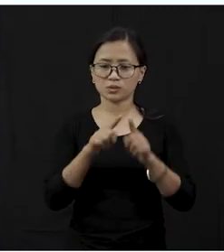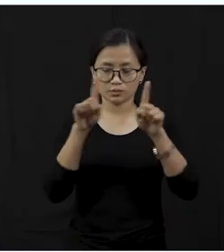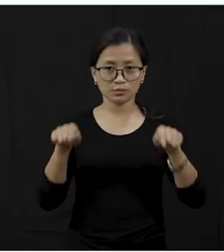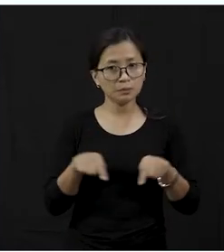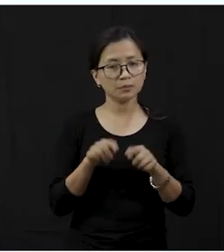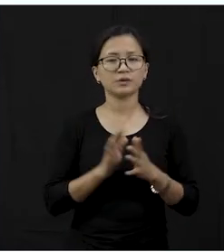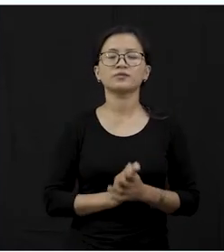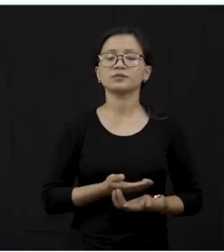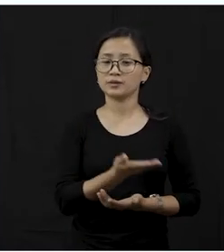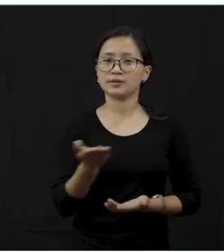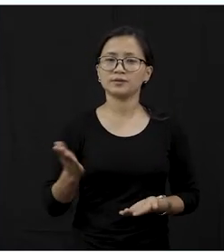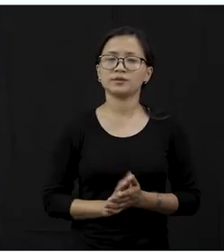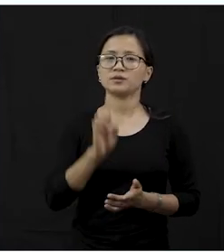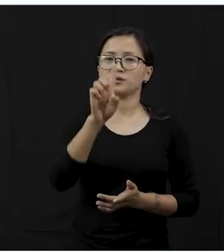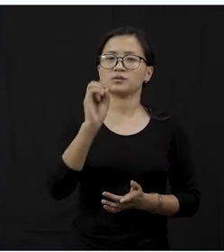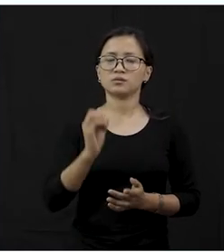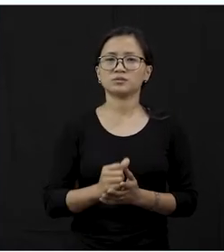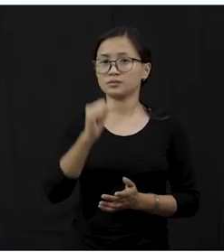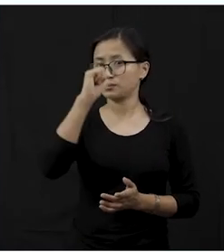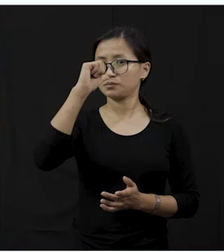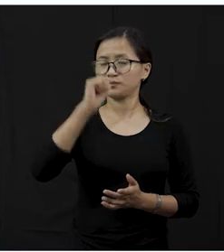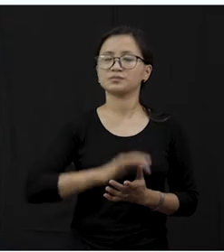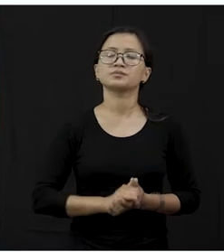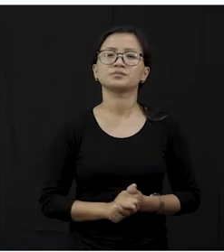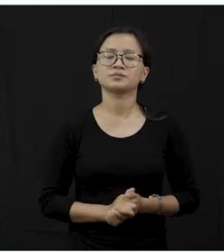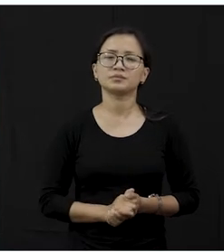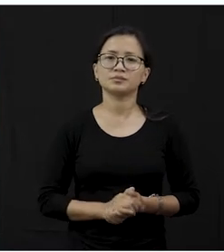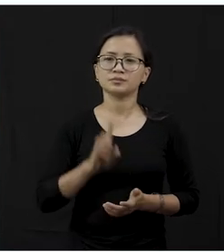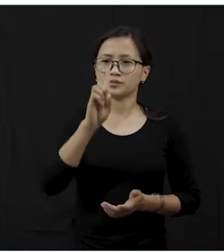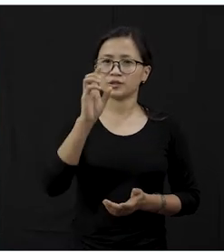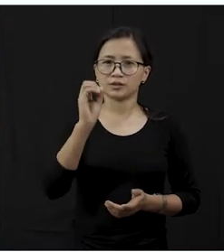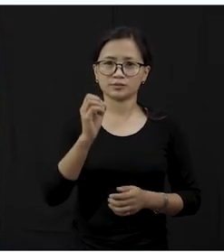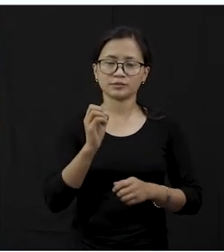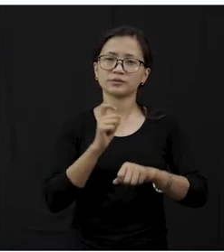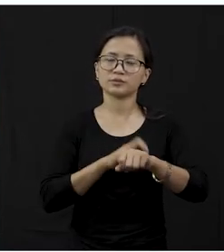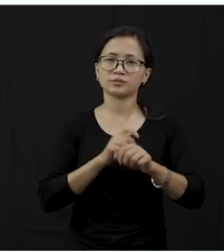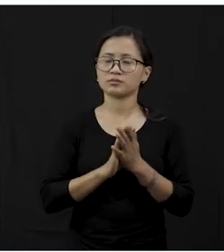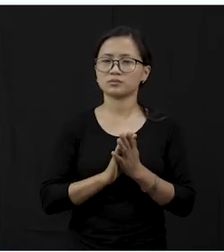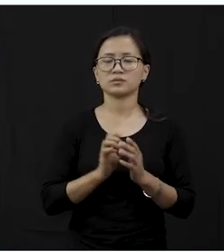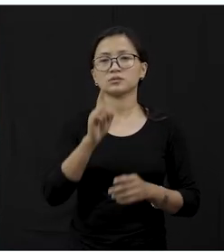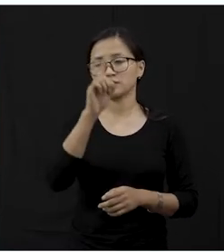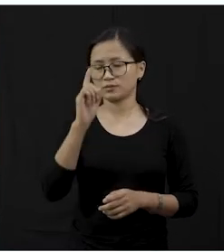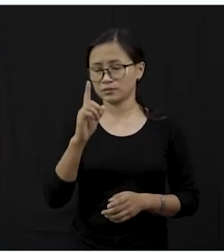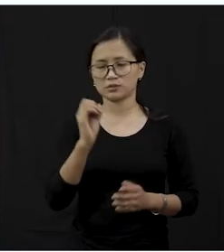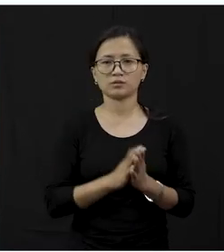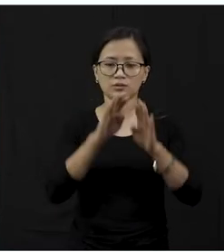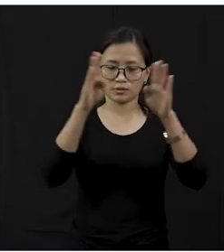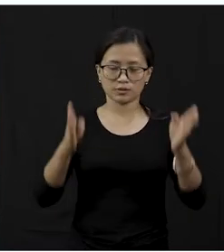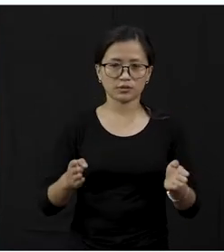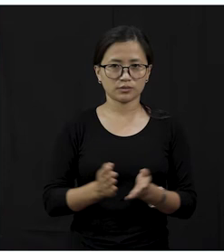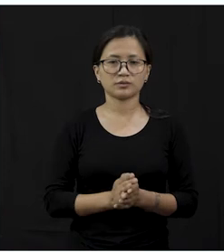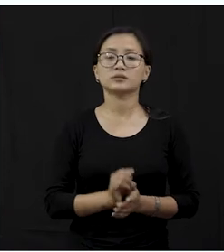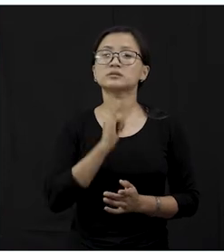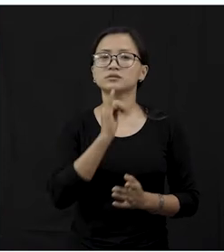box, there have 10 cold drinks, which means 10 times of 10 bottles of 10 boxes is